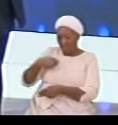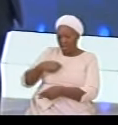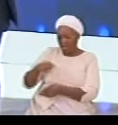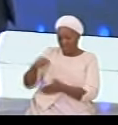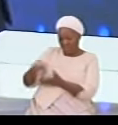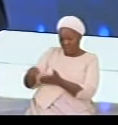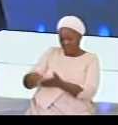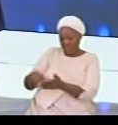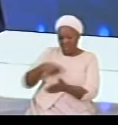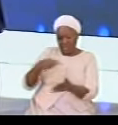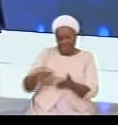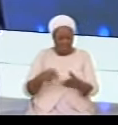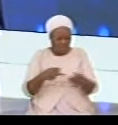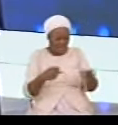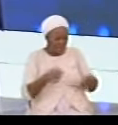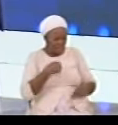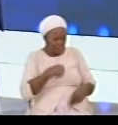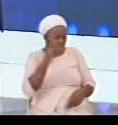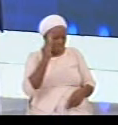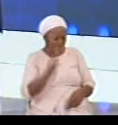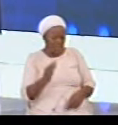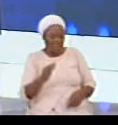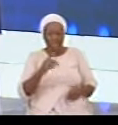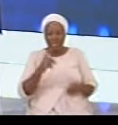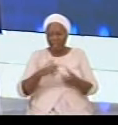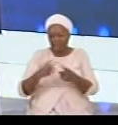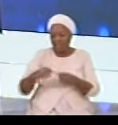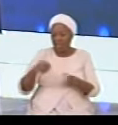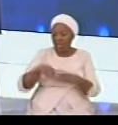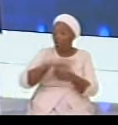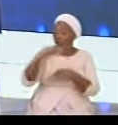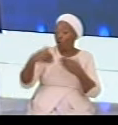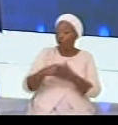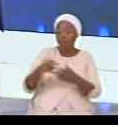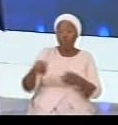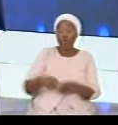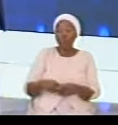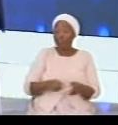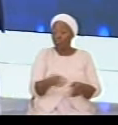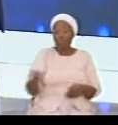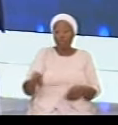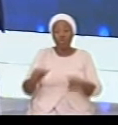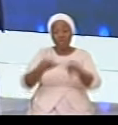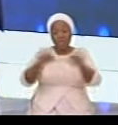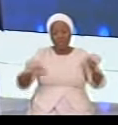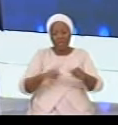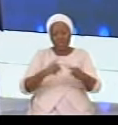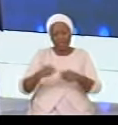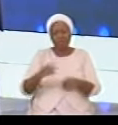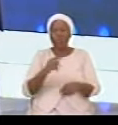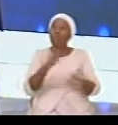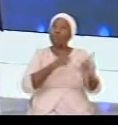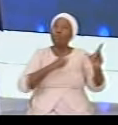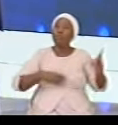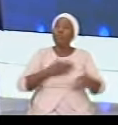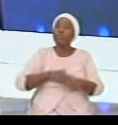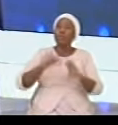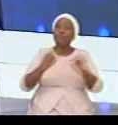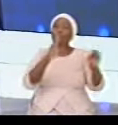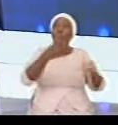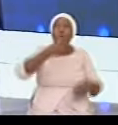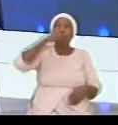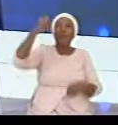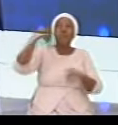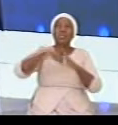all those areas, you say, Lord, put your grace in my life that I will be the best